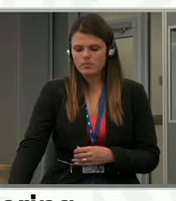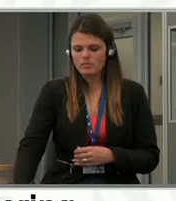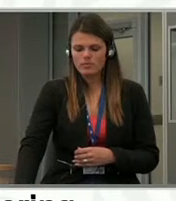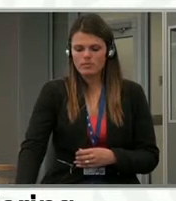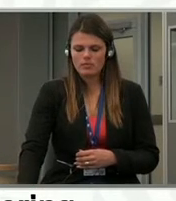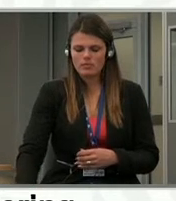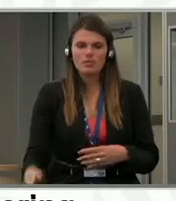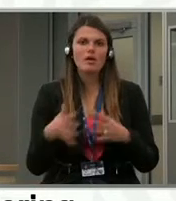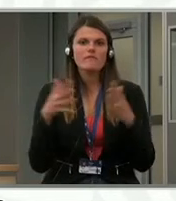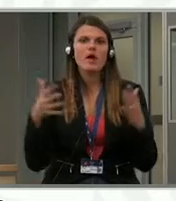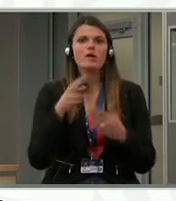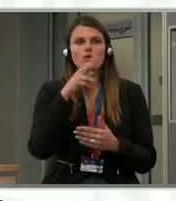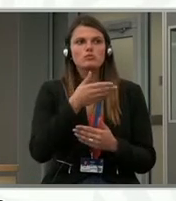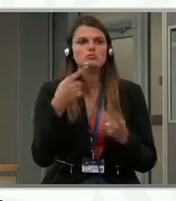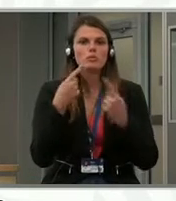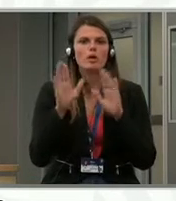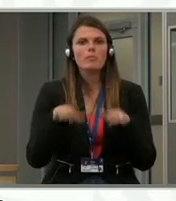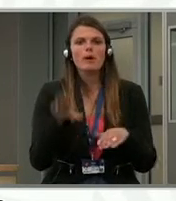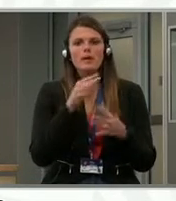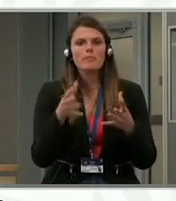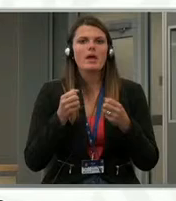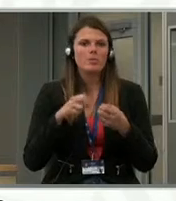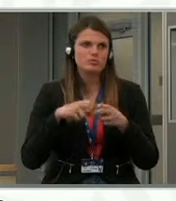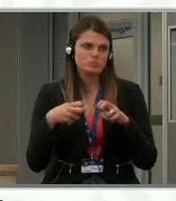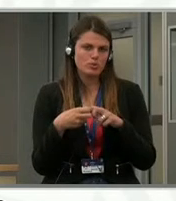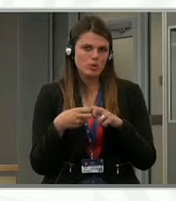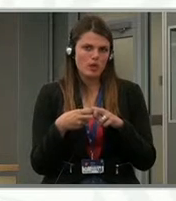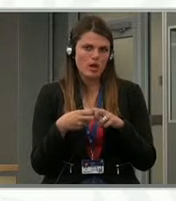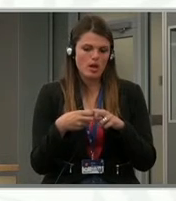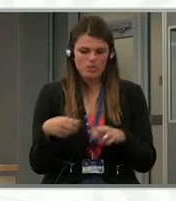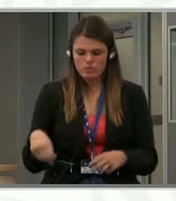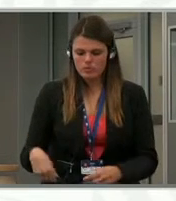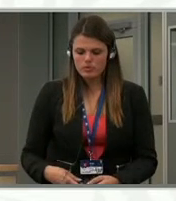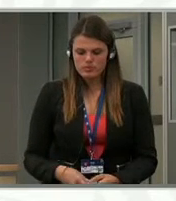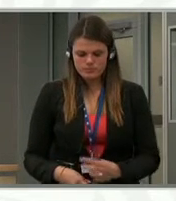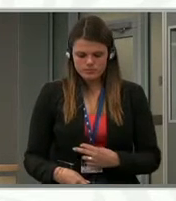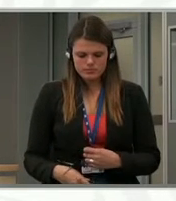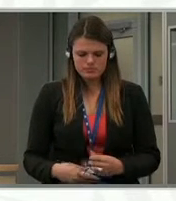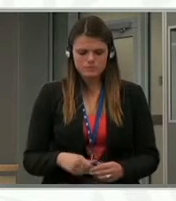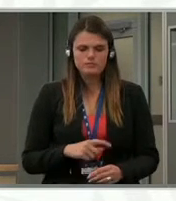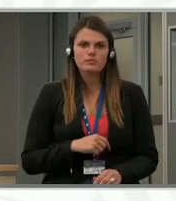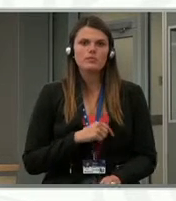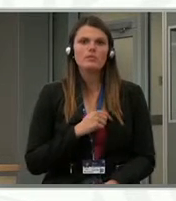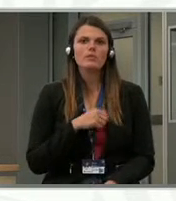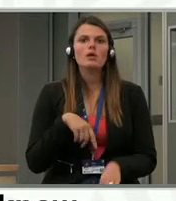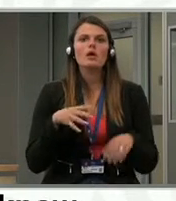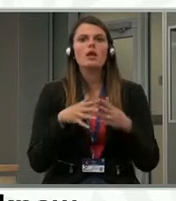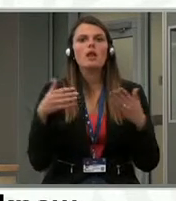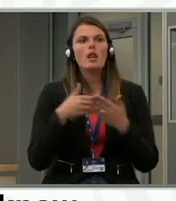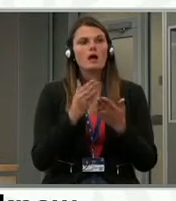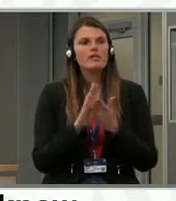and how important it is, and all of you, if not most of you, if not all, know that we have